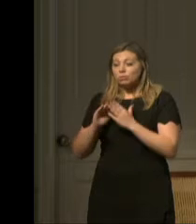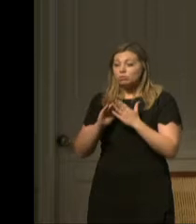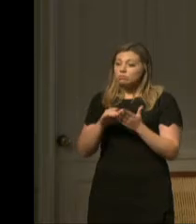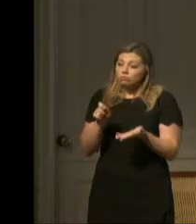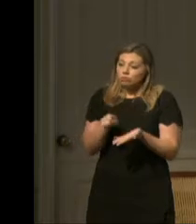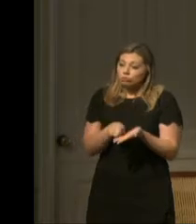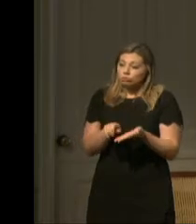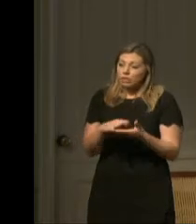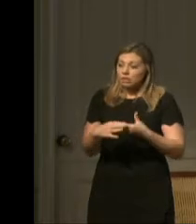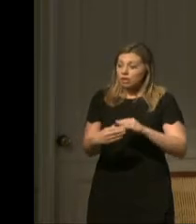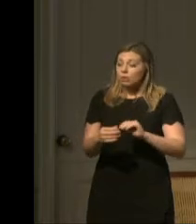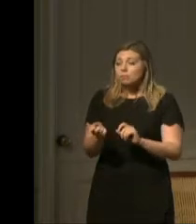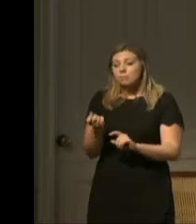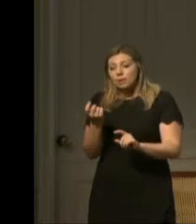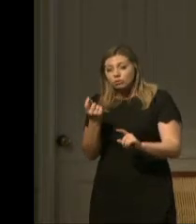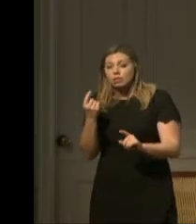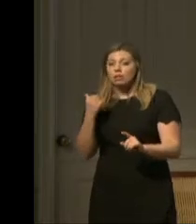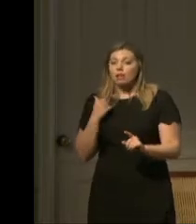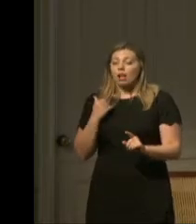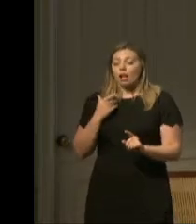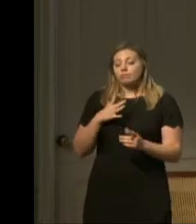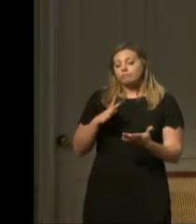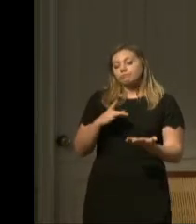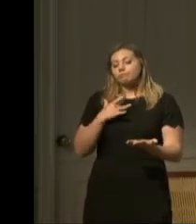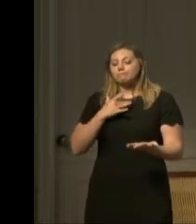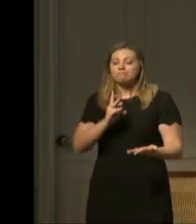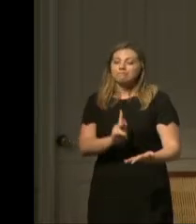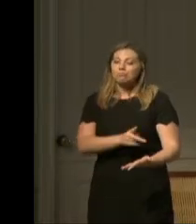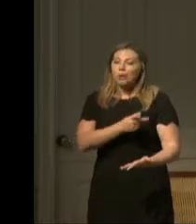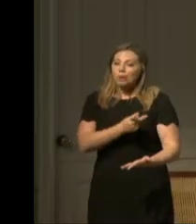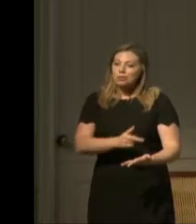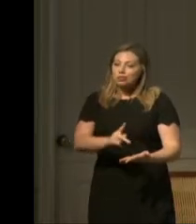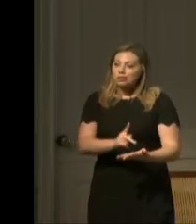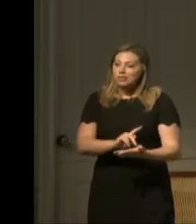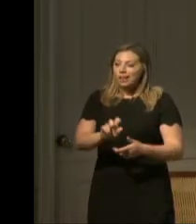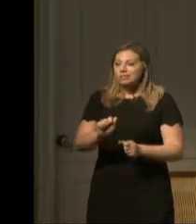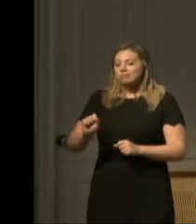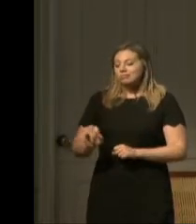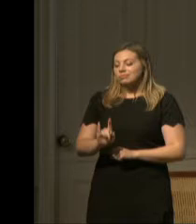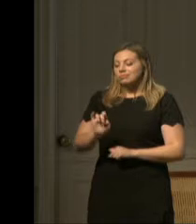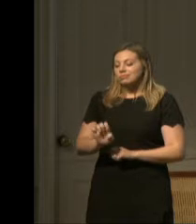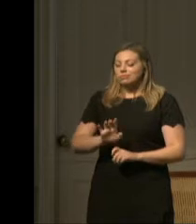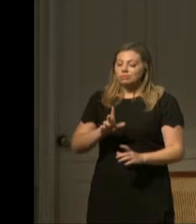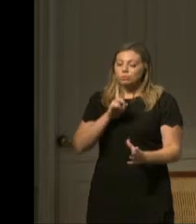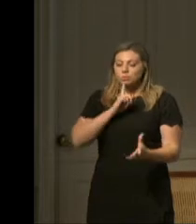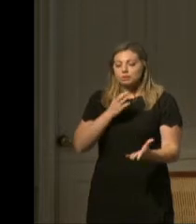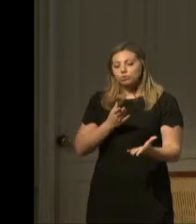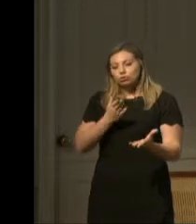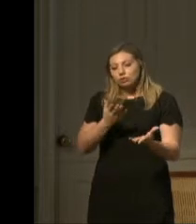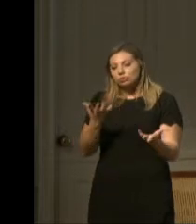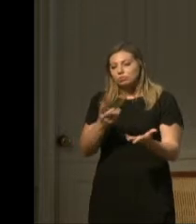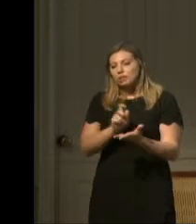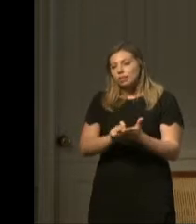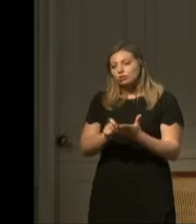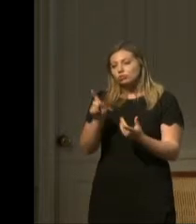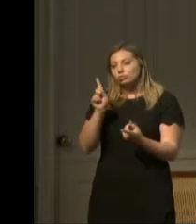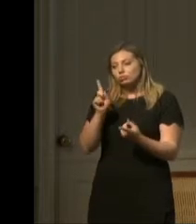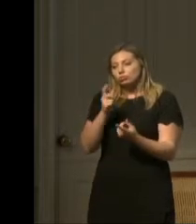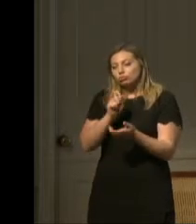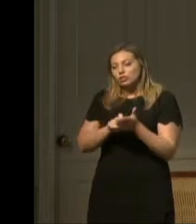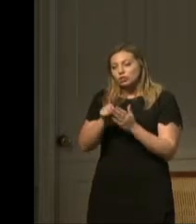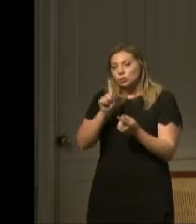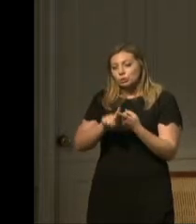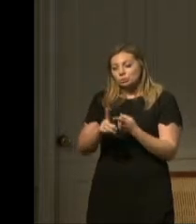as a narrative, they have a sense of poetry and a style that suggests letters written to a knowing